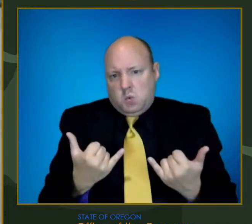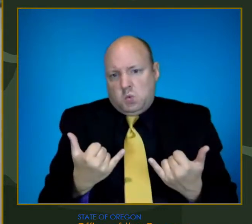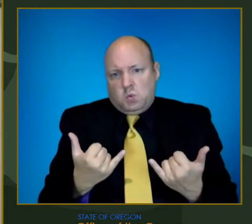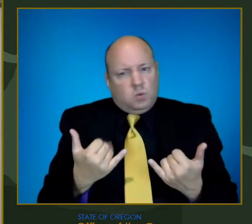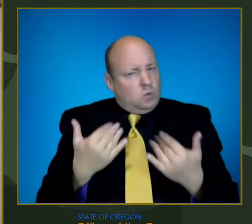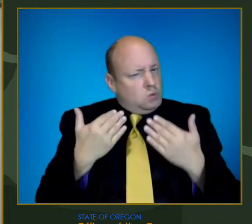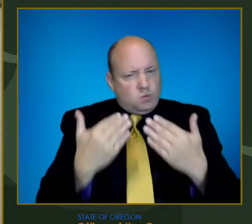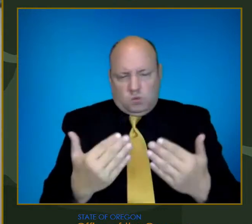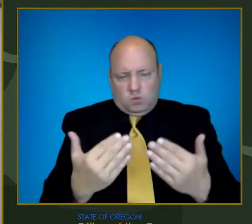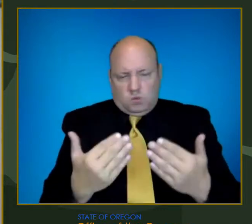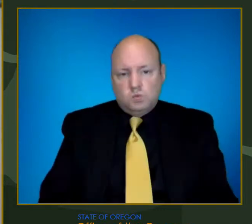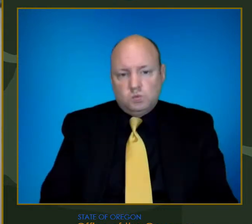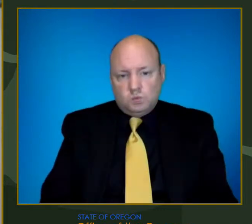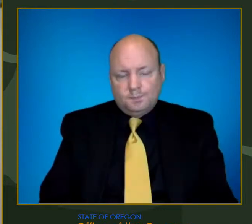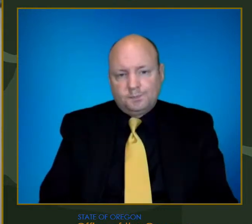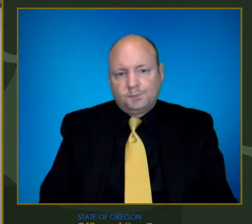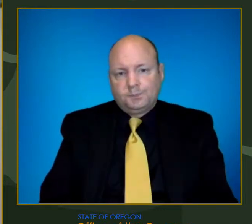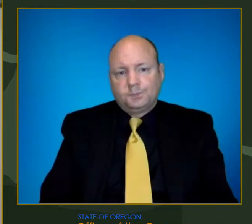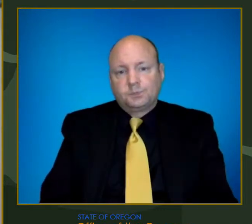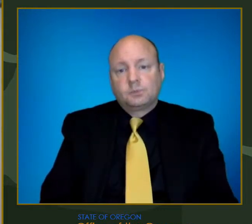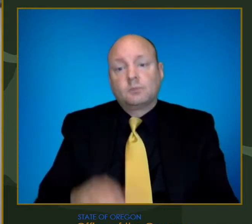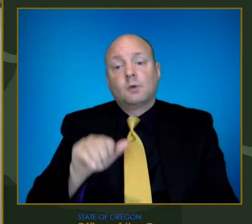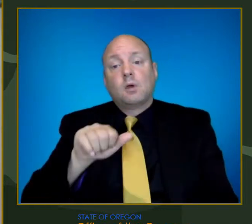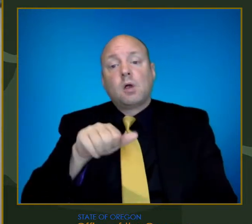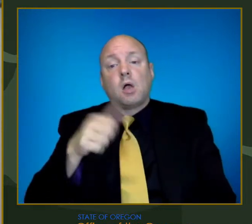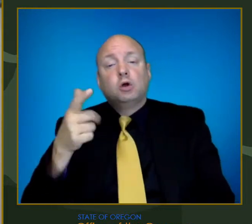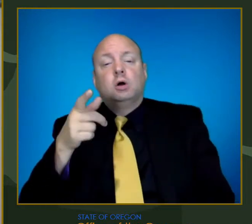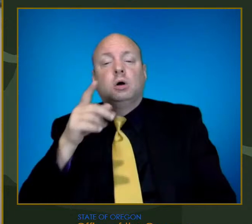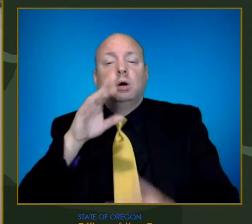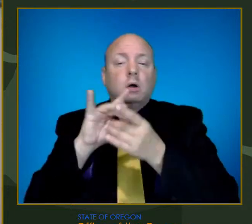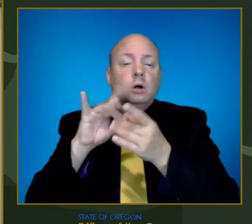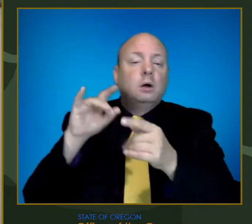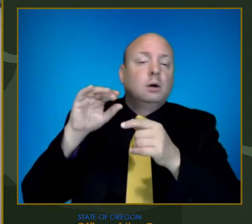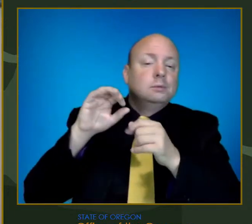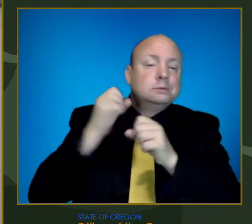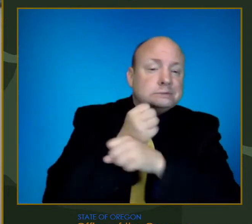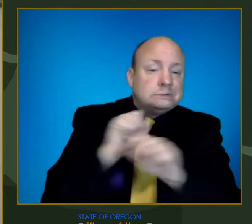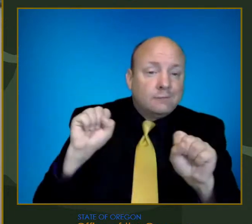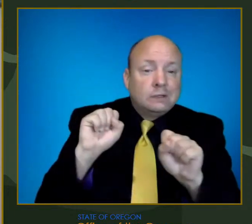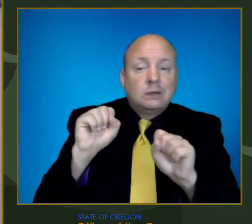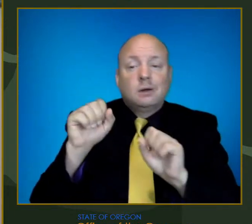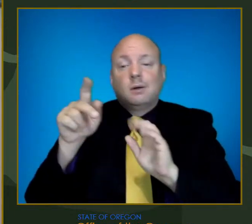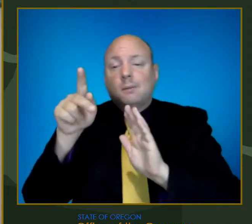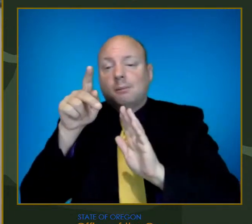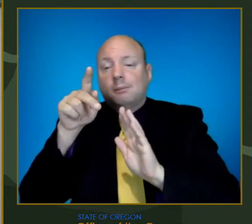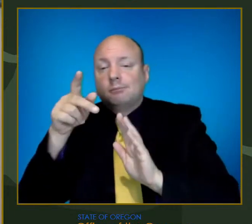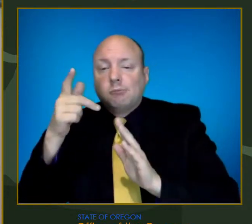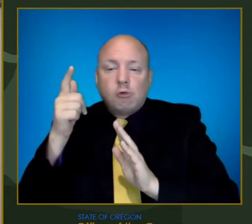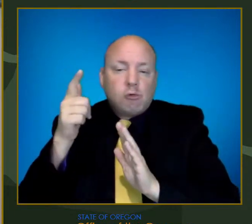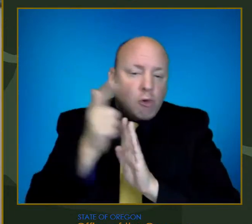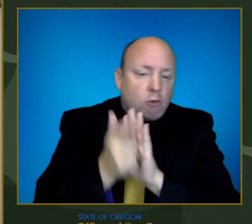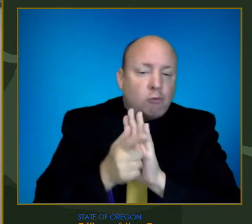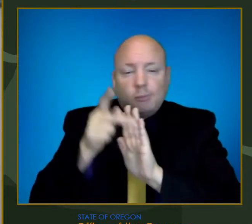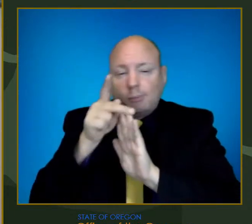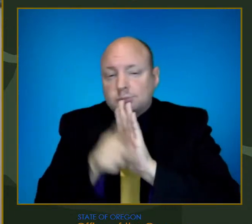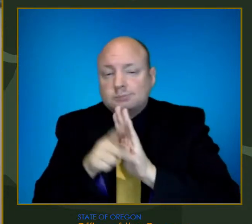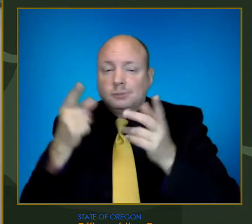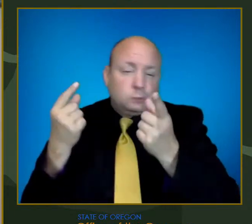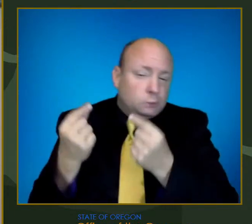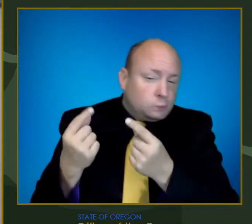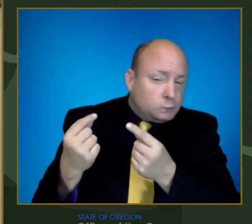In terms of other safety protocol, here's how I would respond to that question.